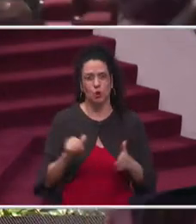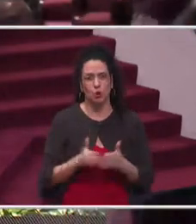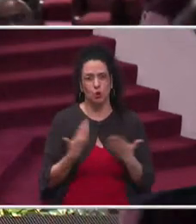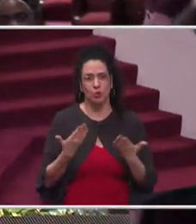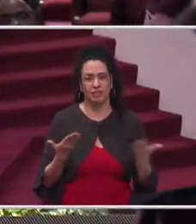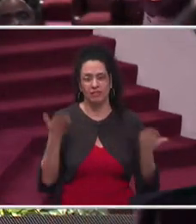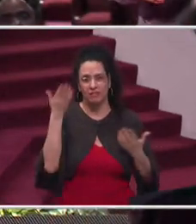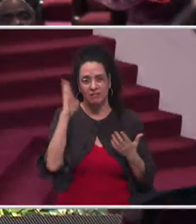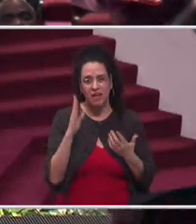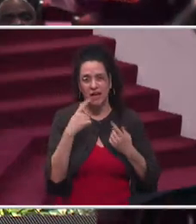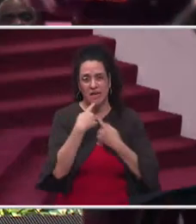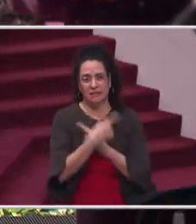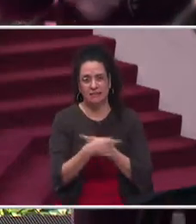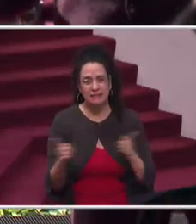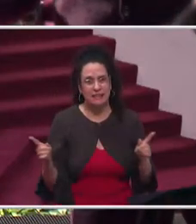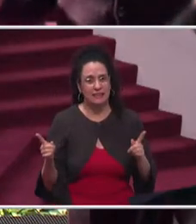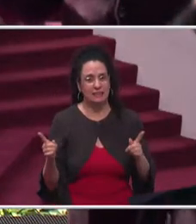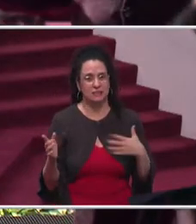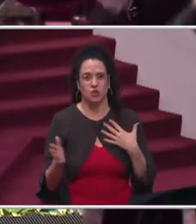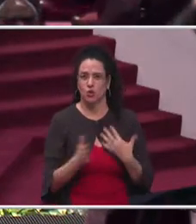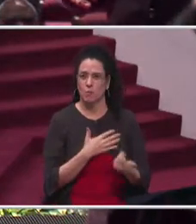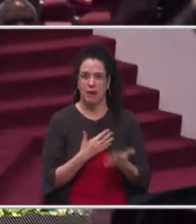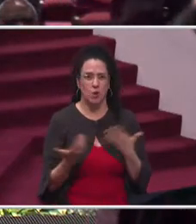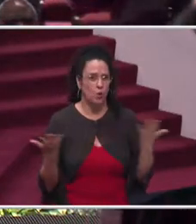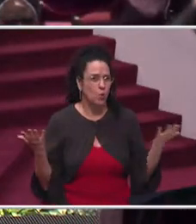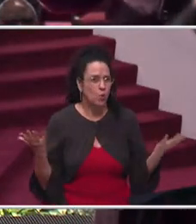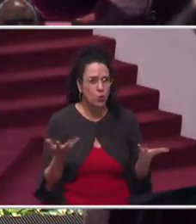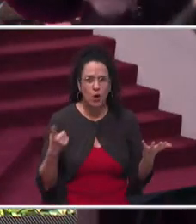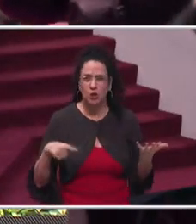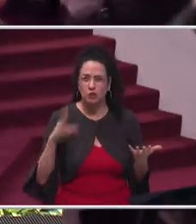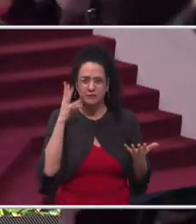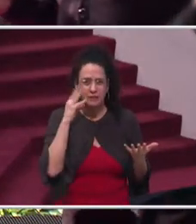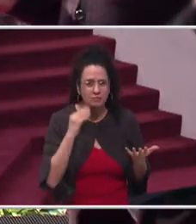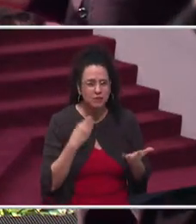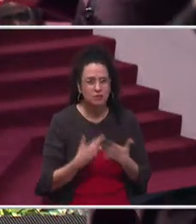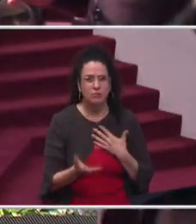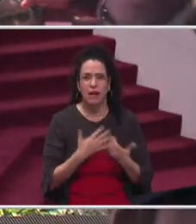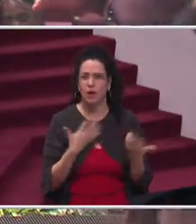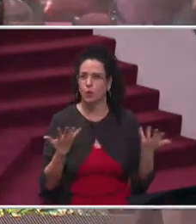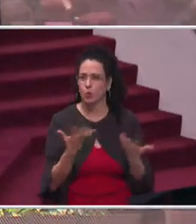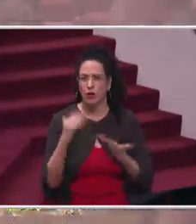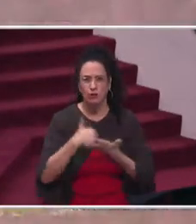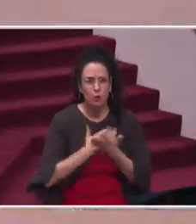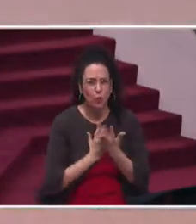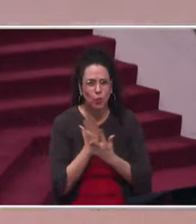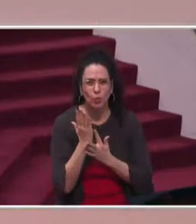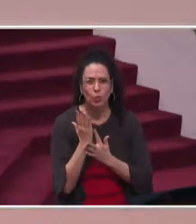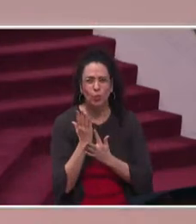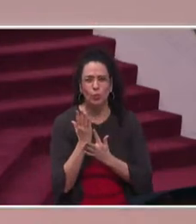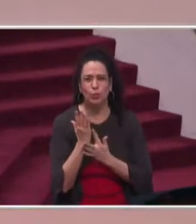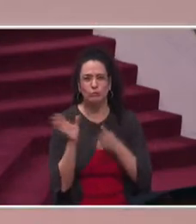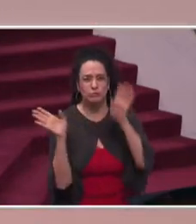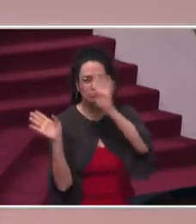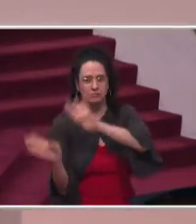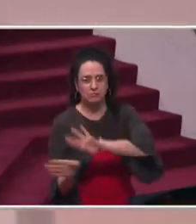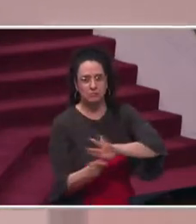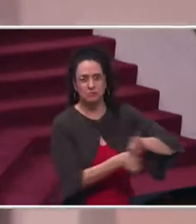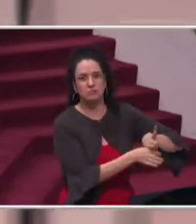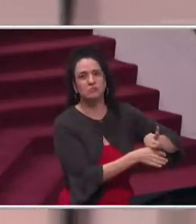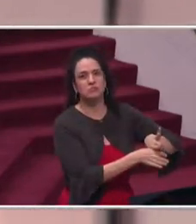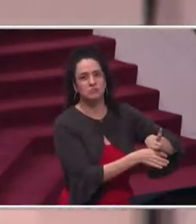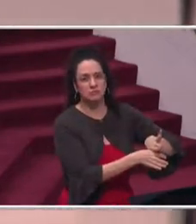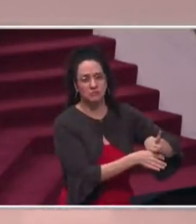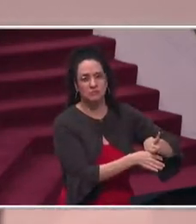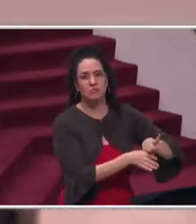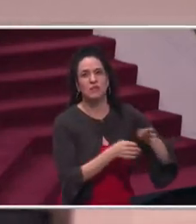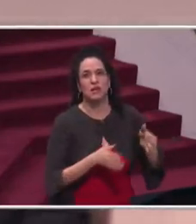experienced, no matter what you have gone through, put it in the past.